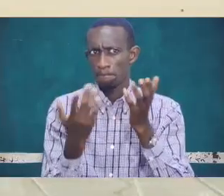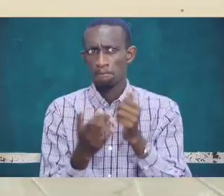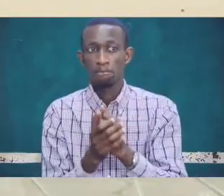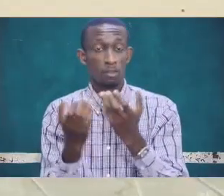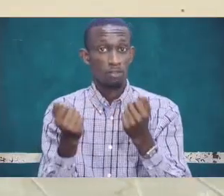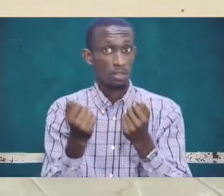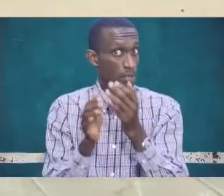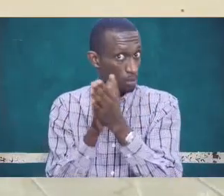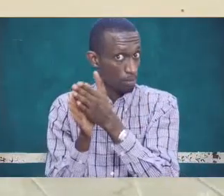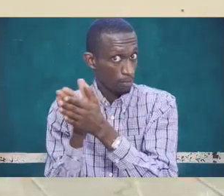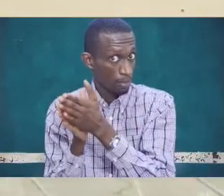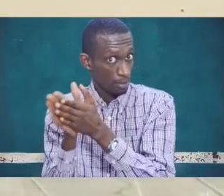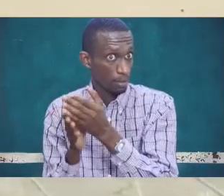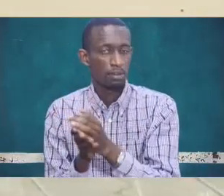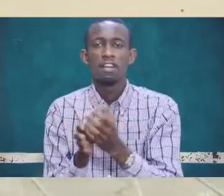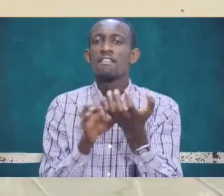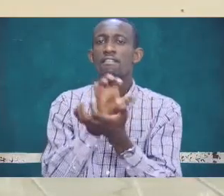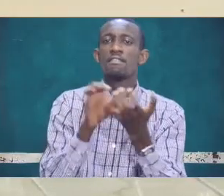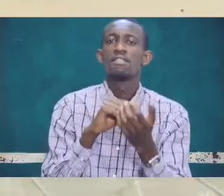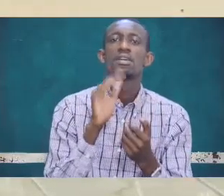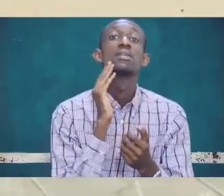oil and water.